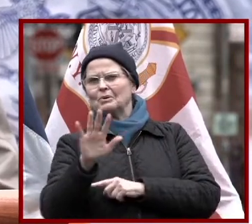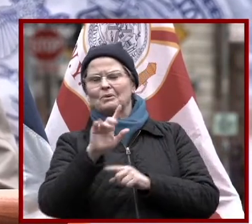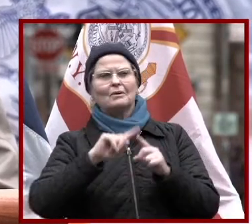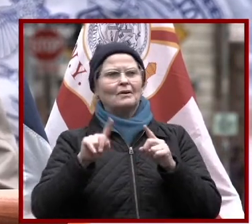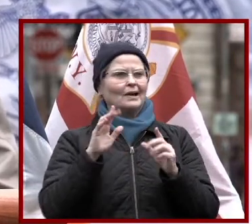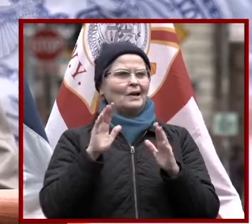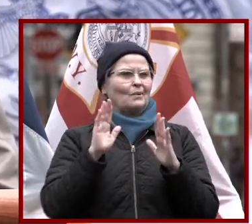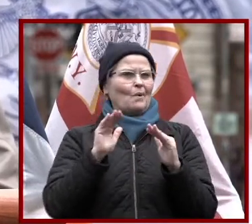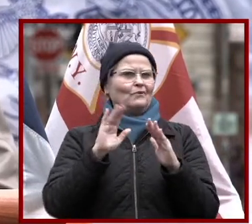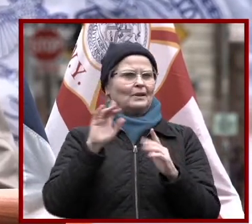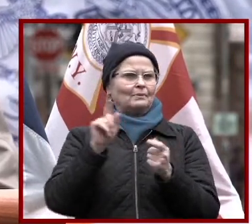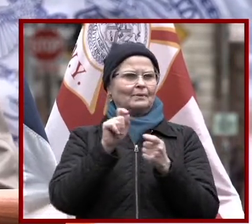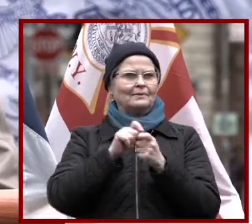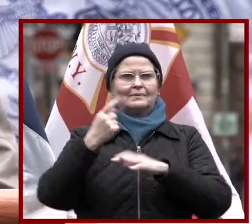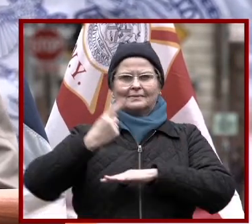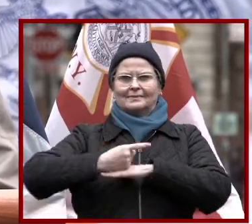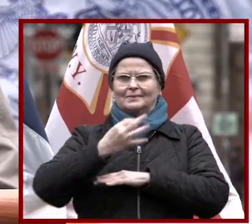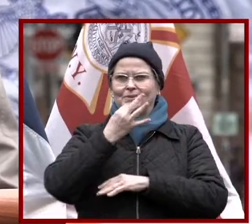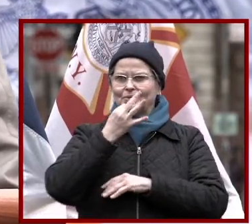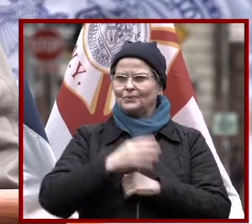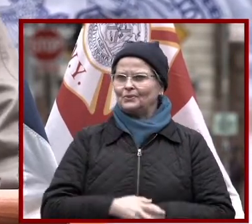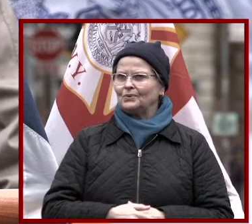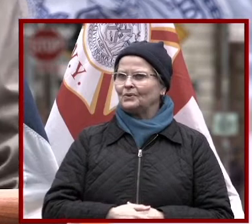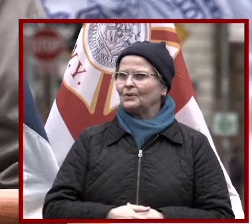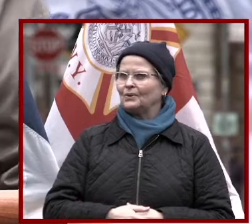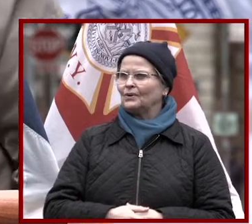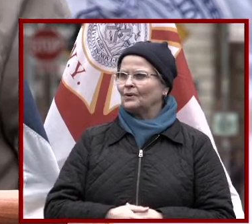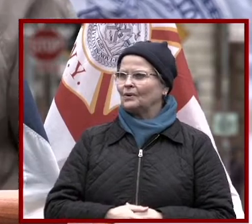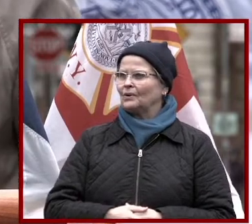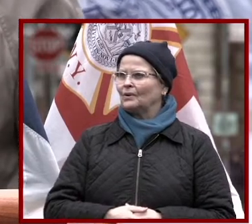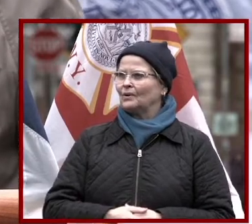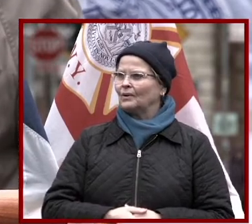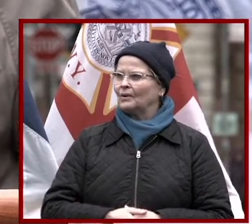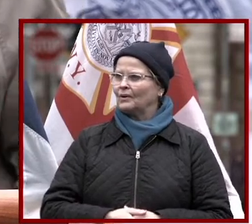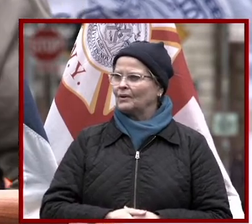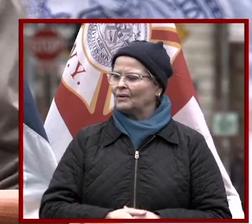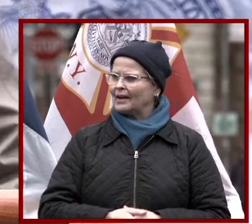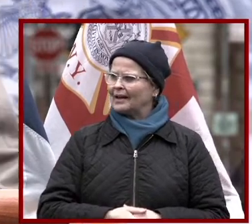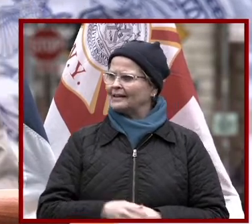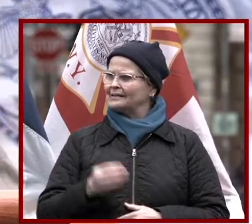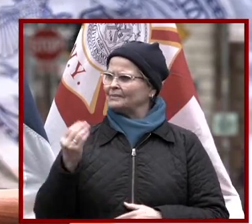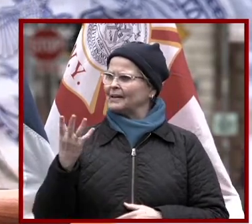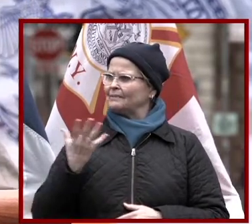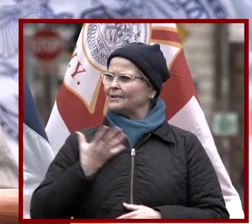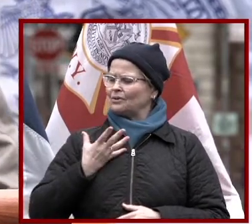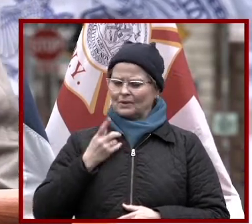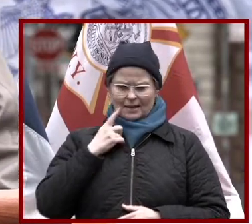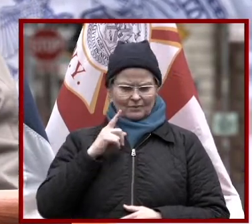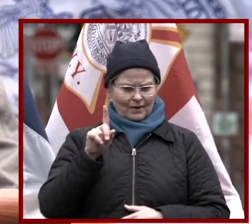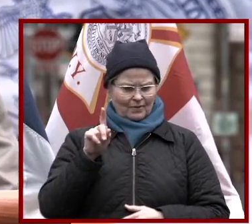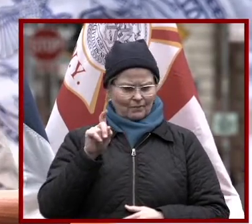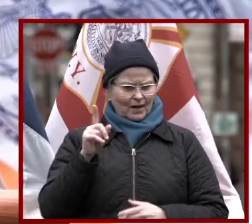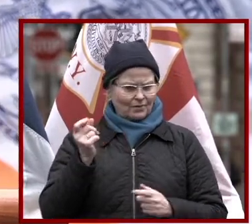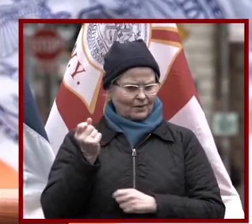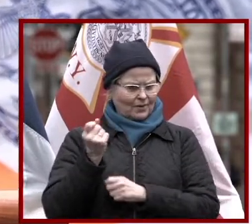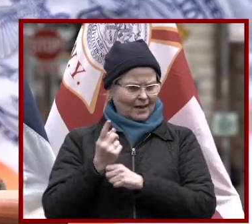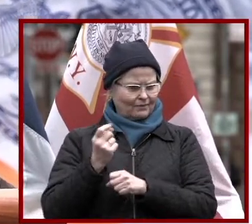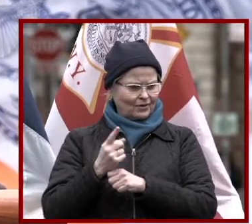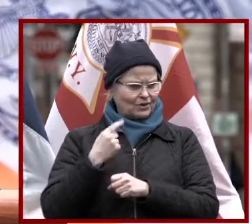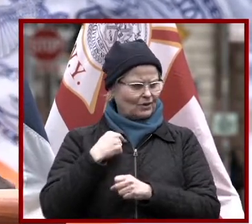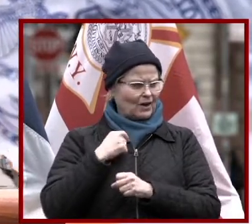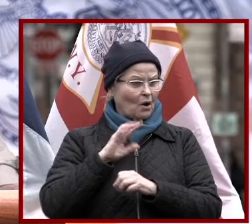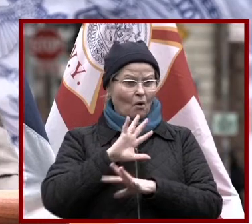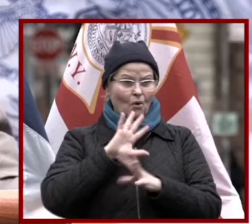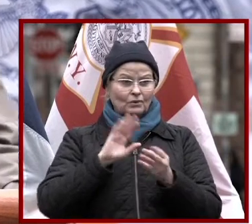so that we can get it out to everybody. So we expect to have... Now, I was told that the 100th anniversary, we had about